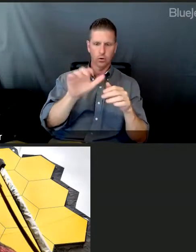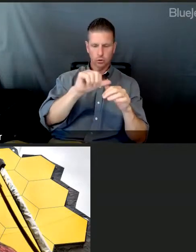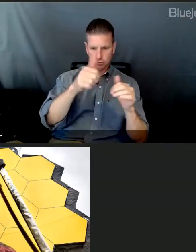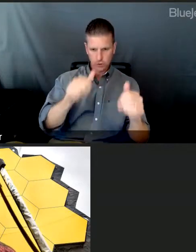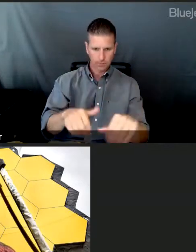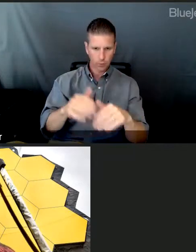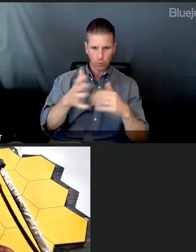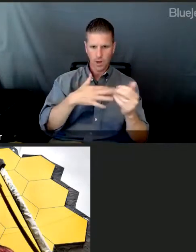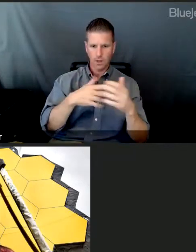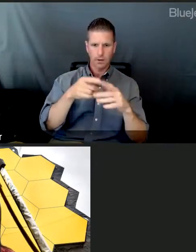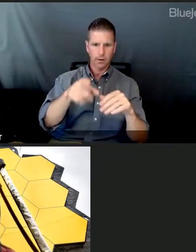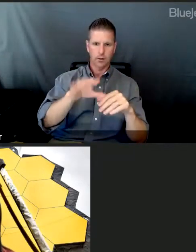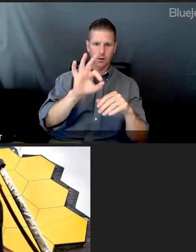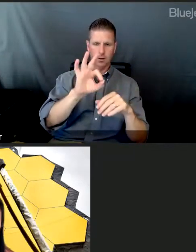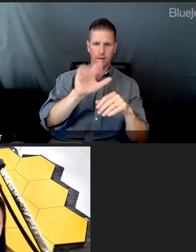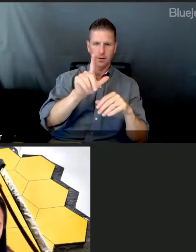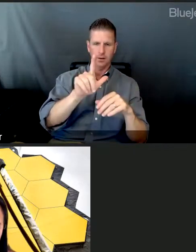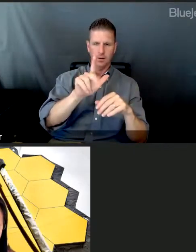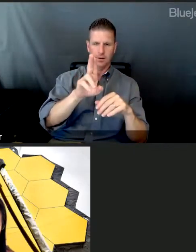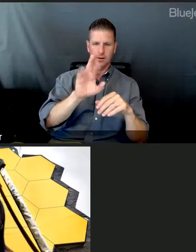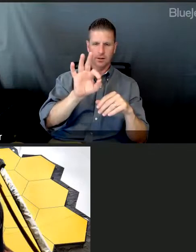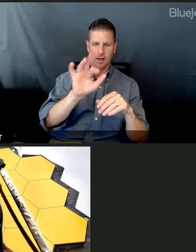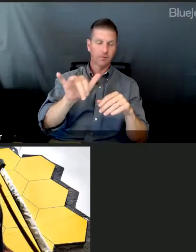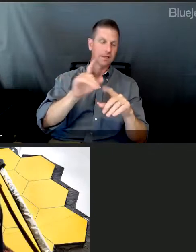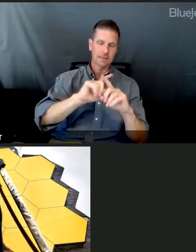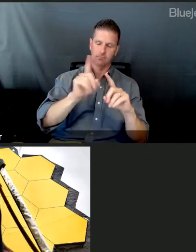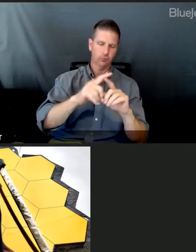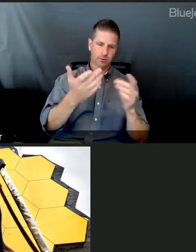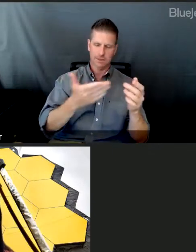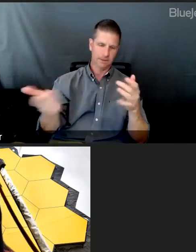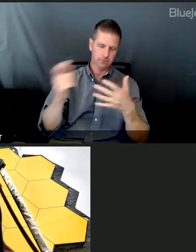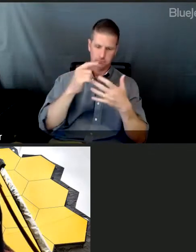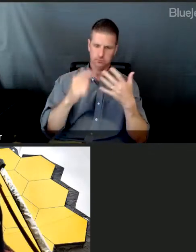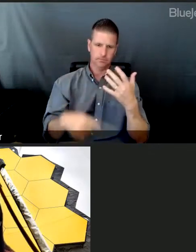they're fluffy, like just all sorts of things.